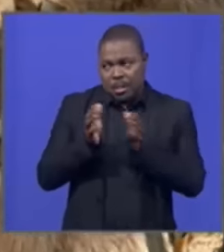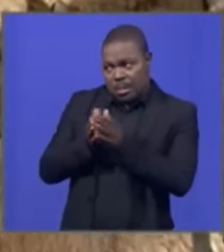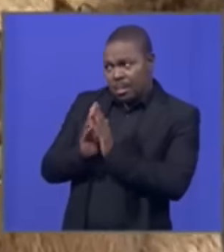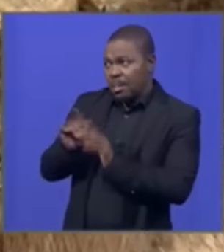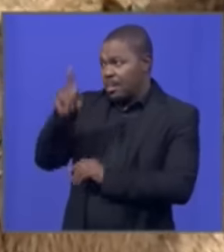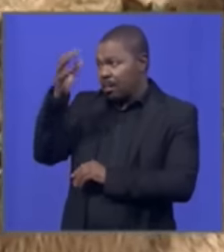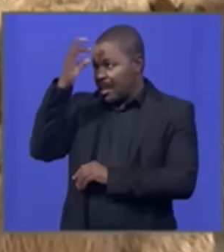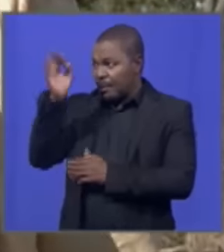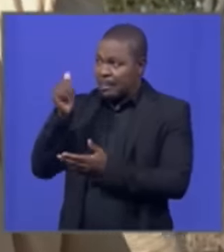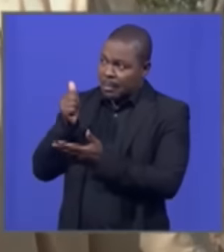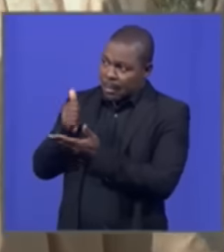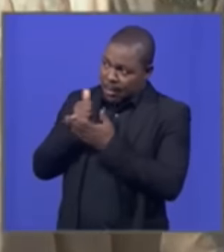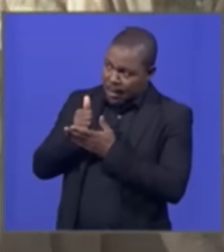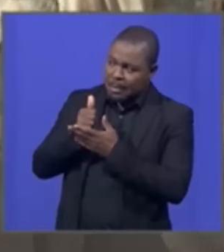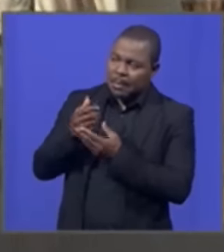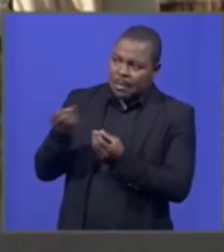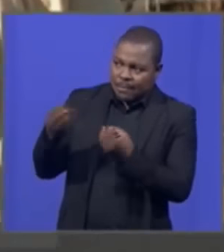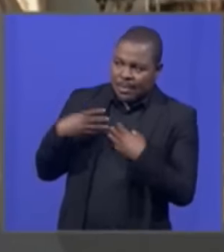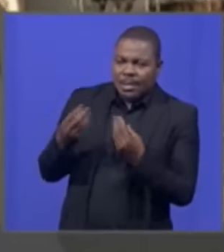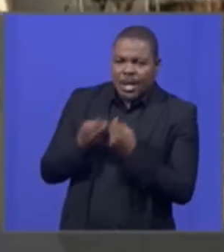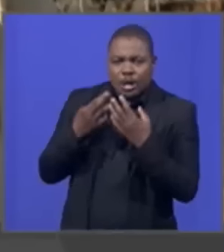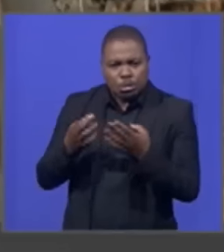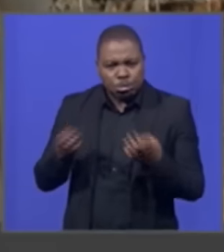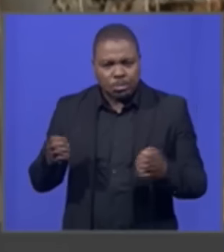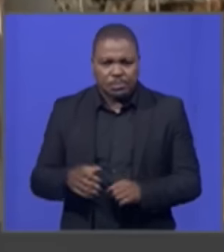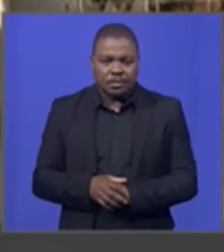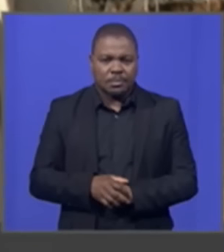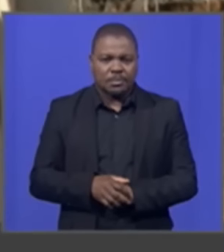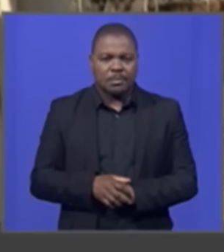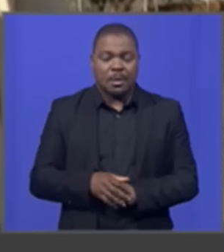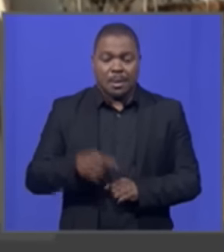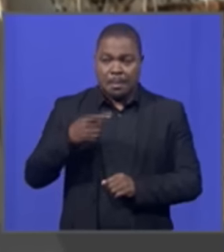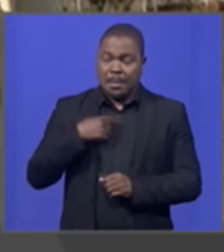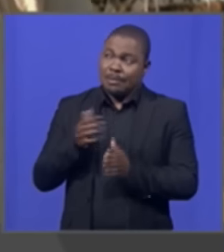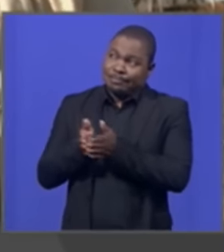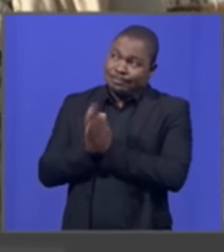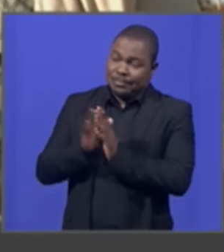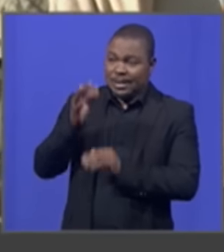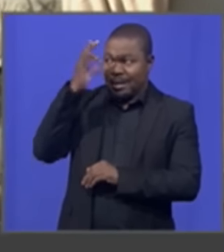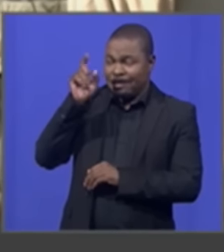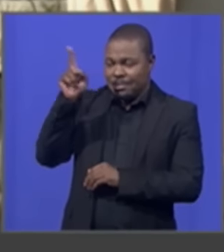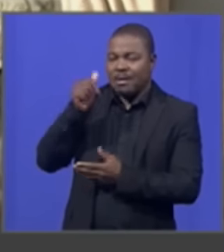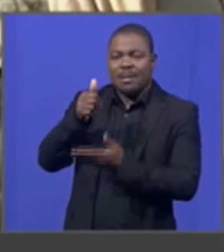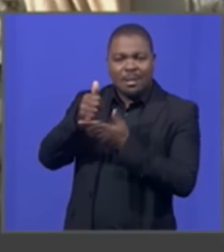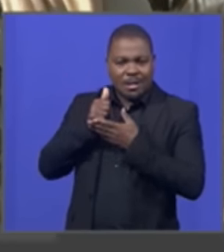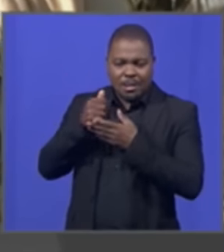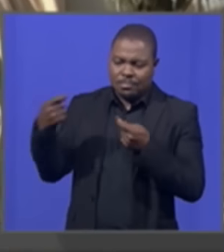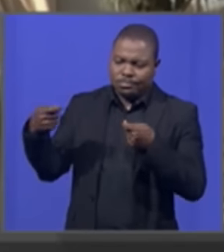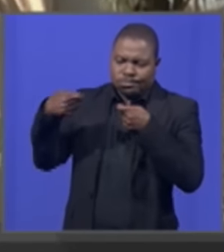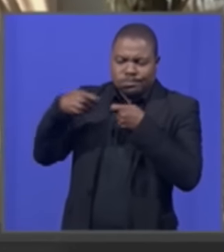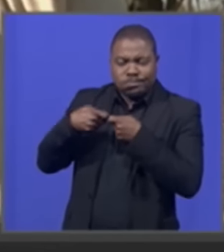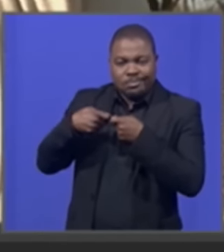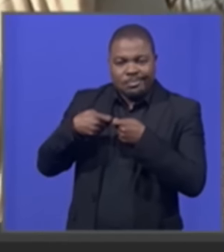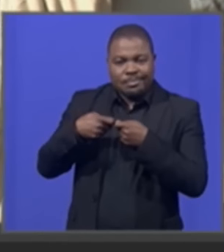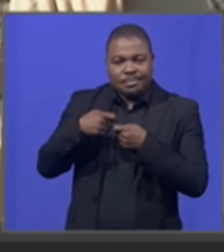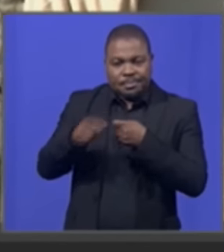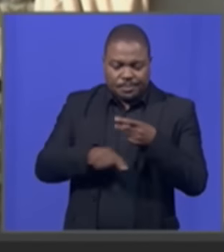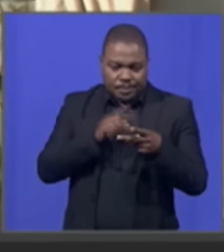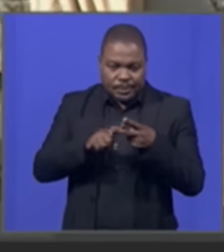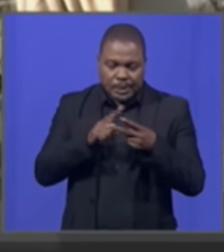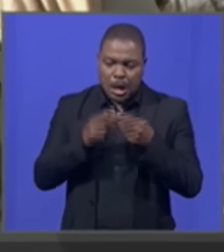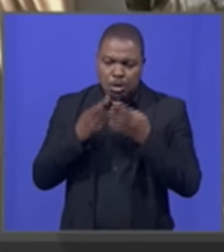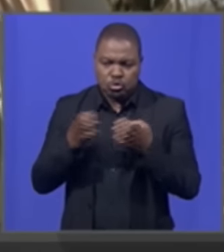ka didiriswa tsa go lema. Ke kopa puso e re thuse ka funding and then le